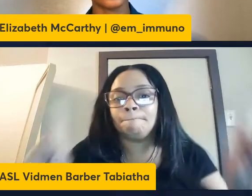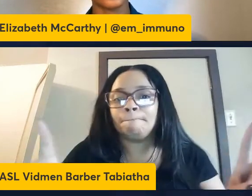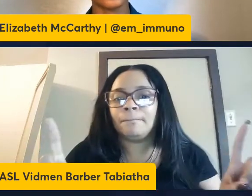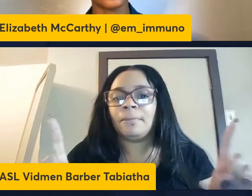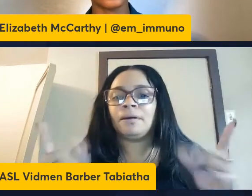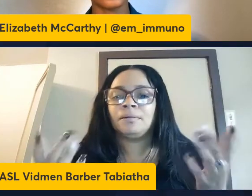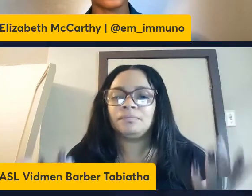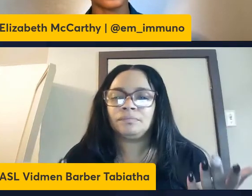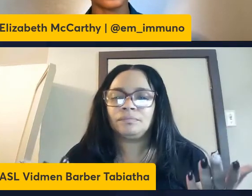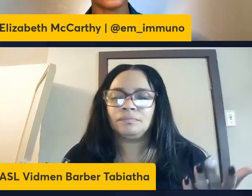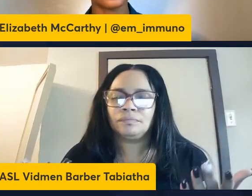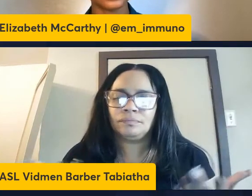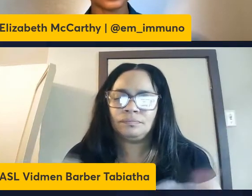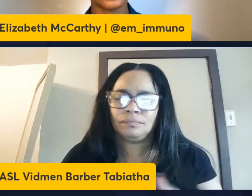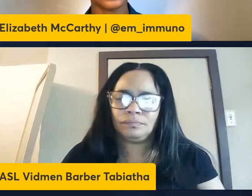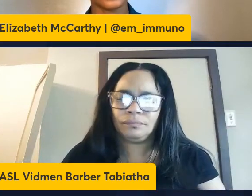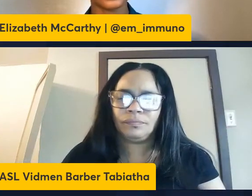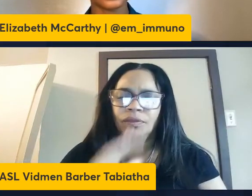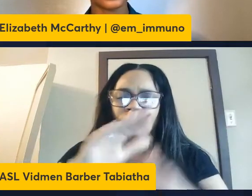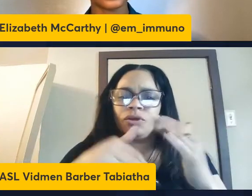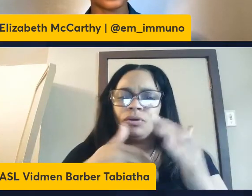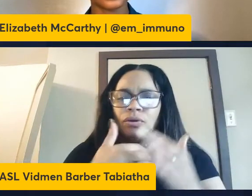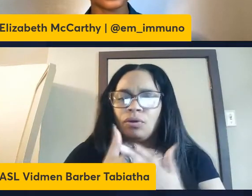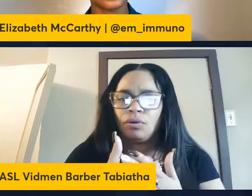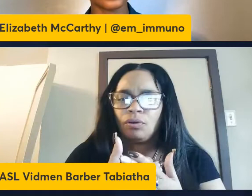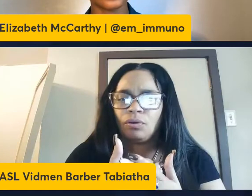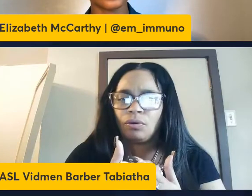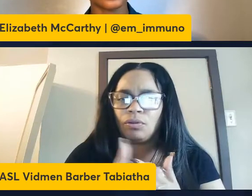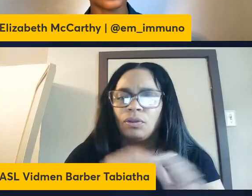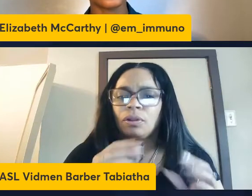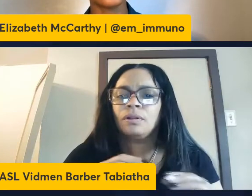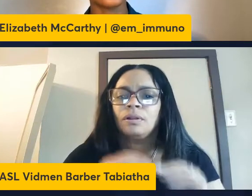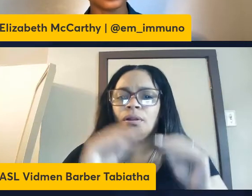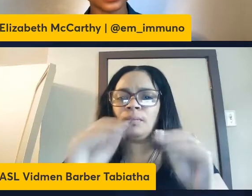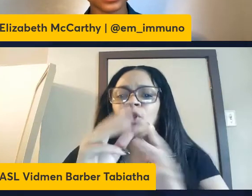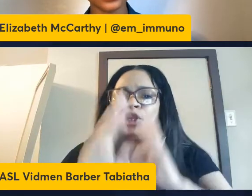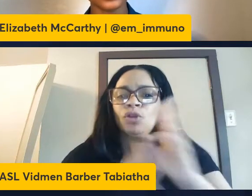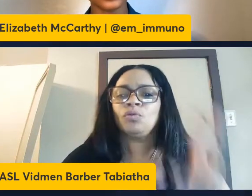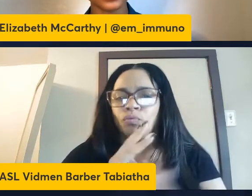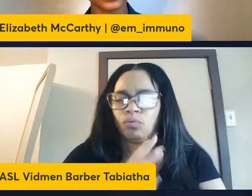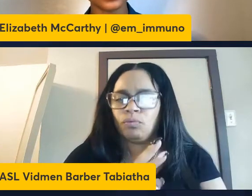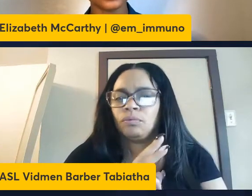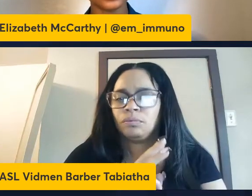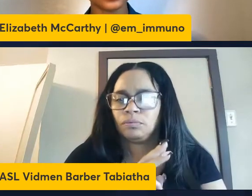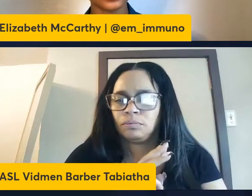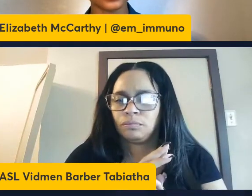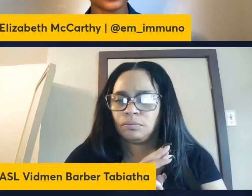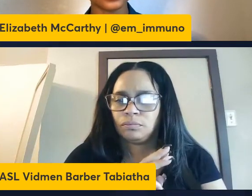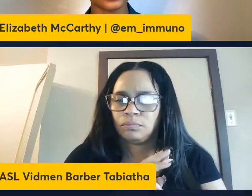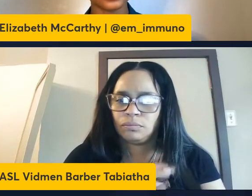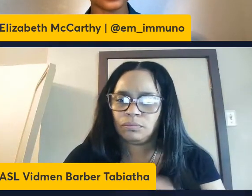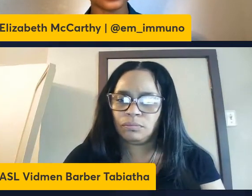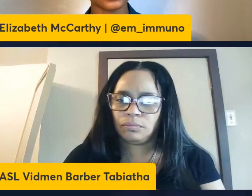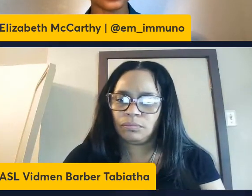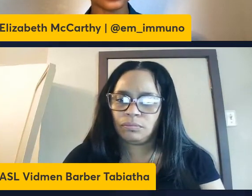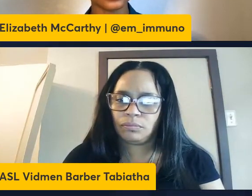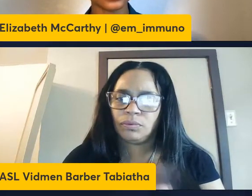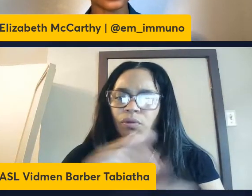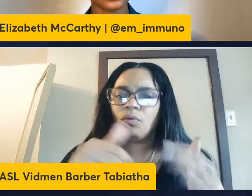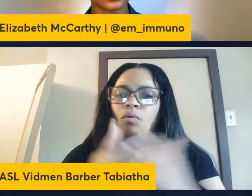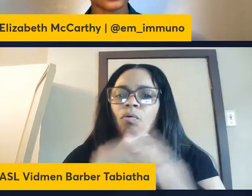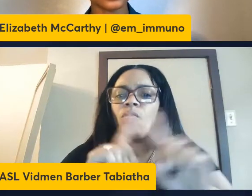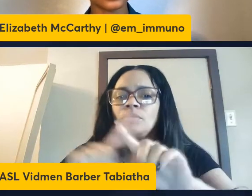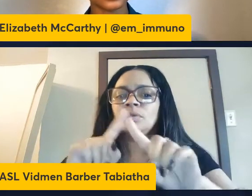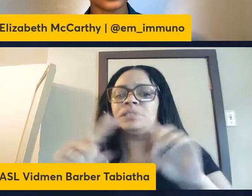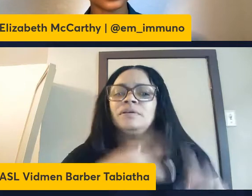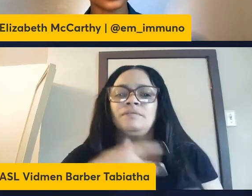basically, there is this whole universe of things that have been put out there that are, easy to use, all those tools. And